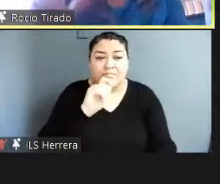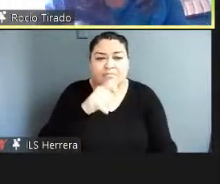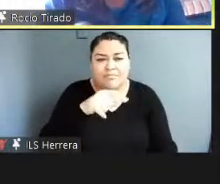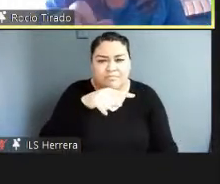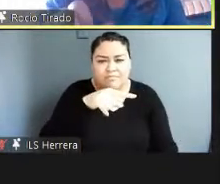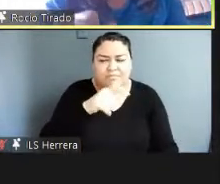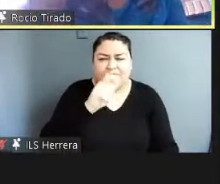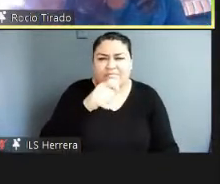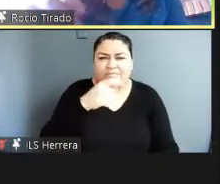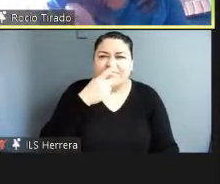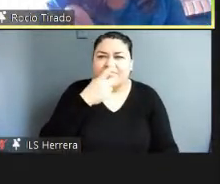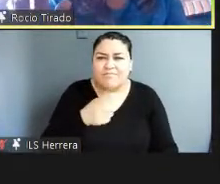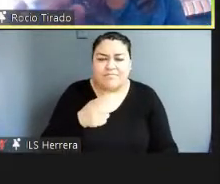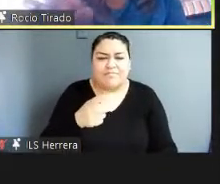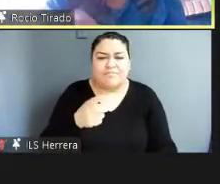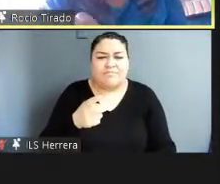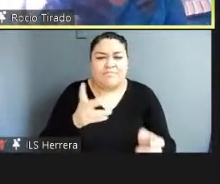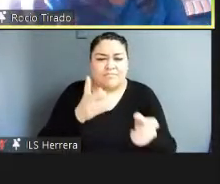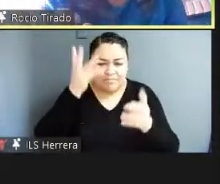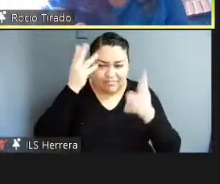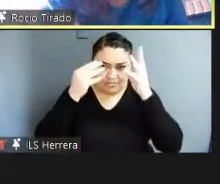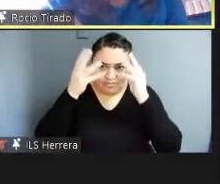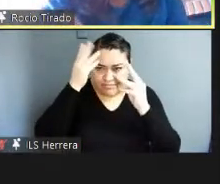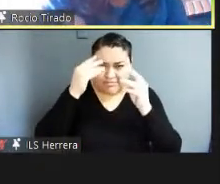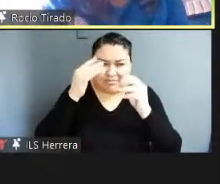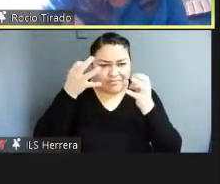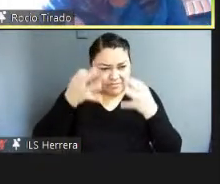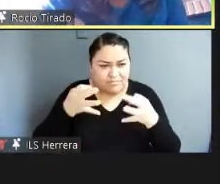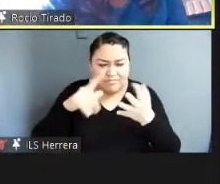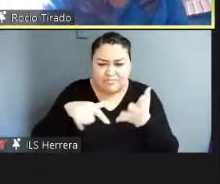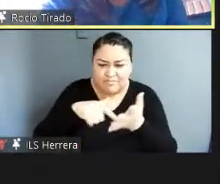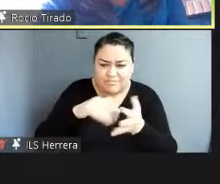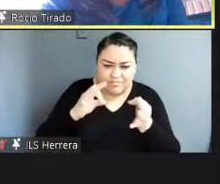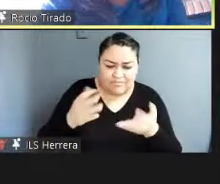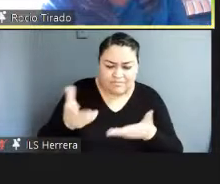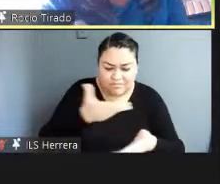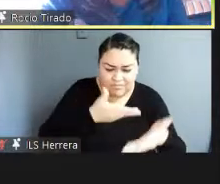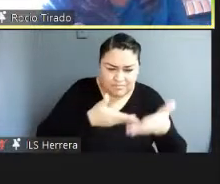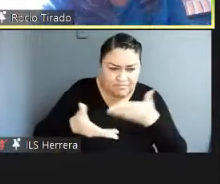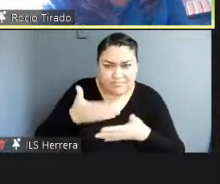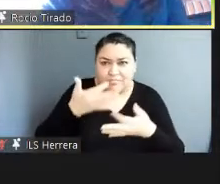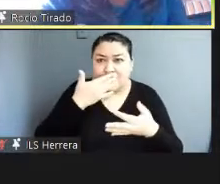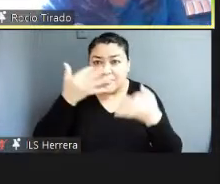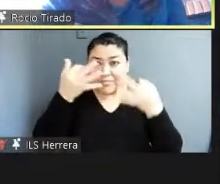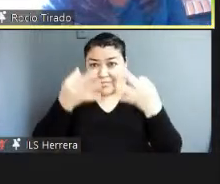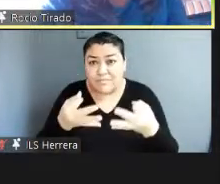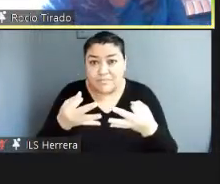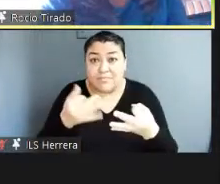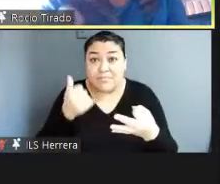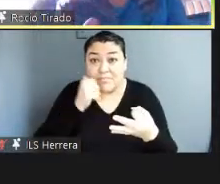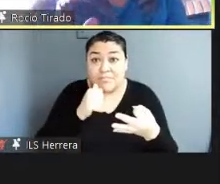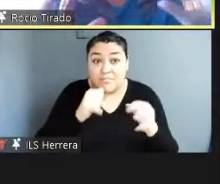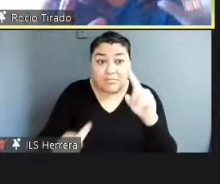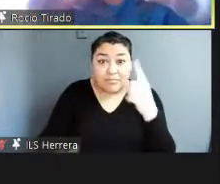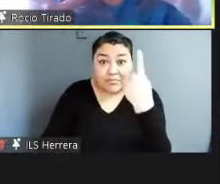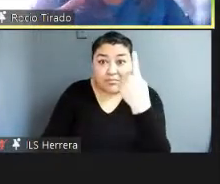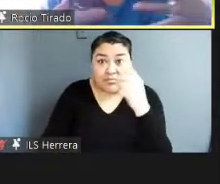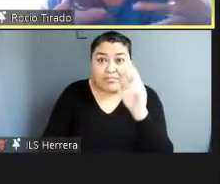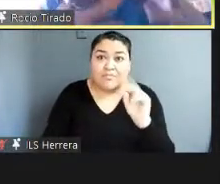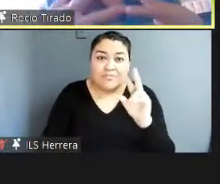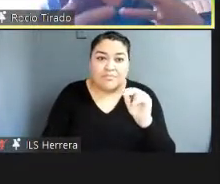this learning, thinking about auto-regulated, significant and situated and collaborative learning, is that it is not